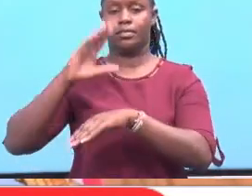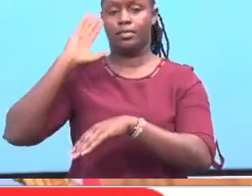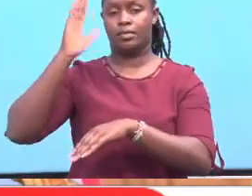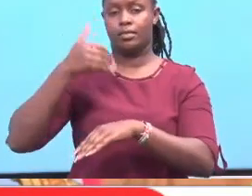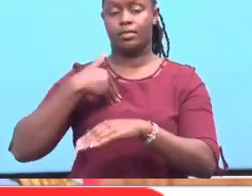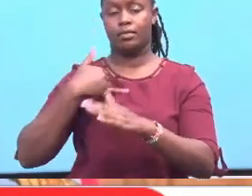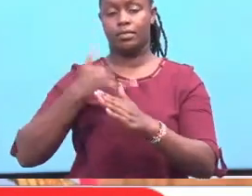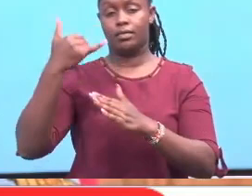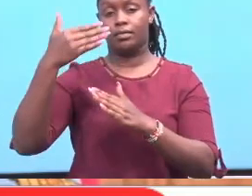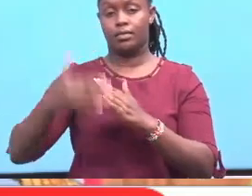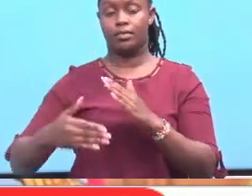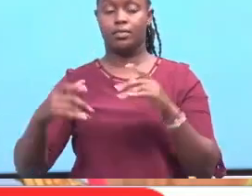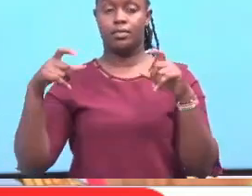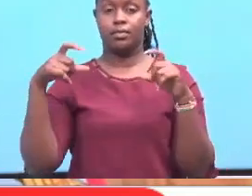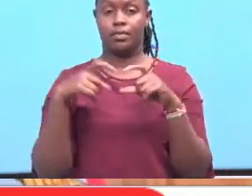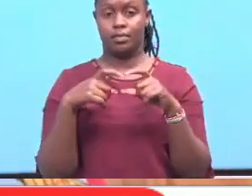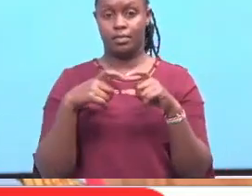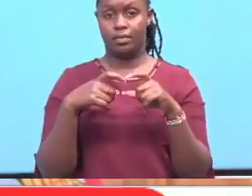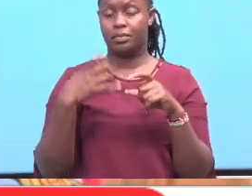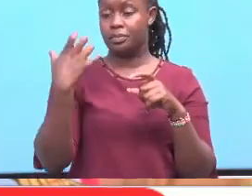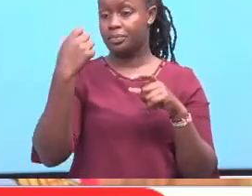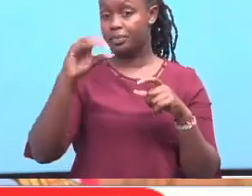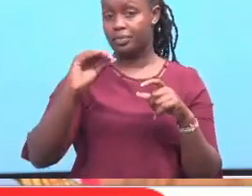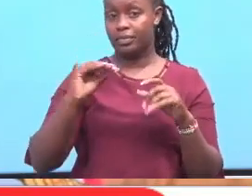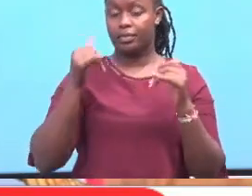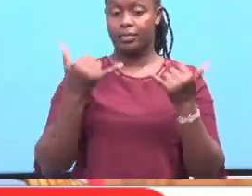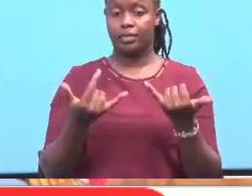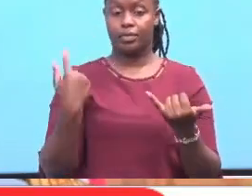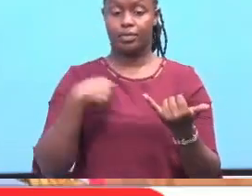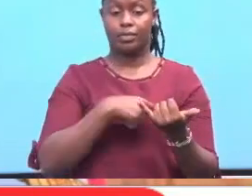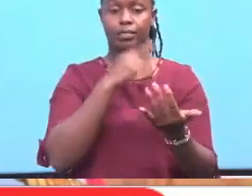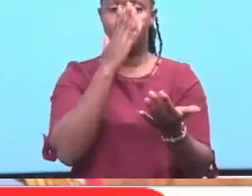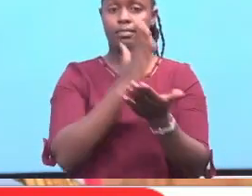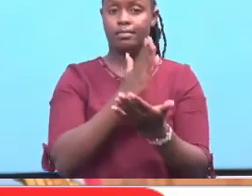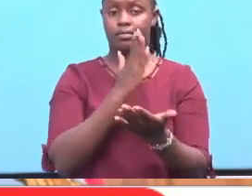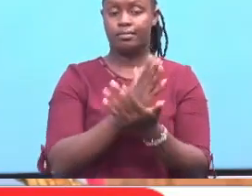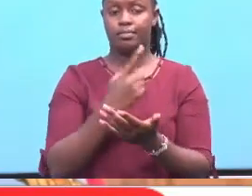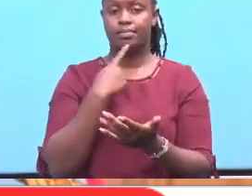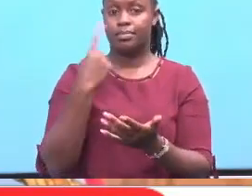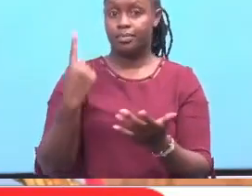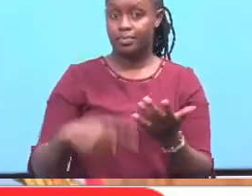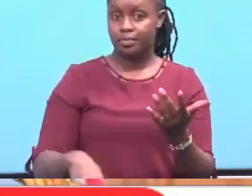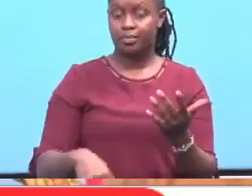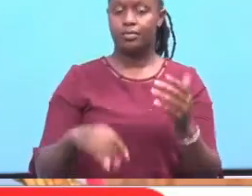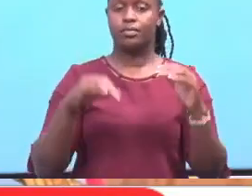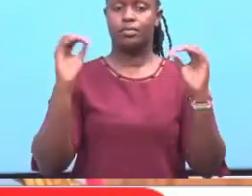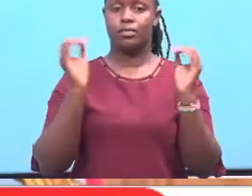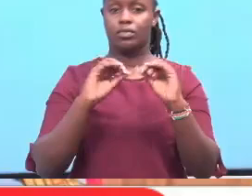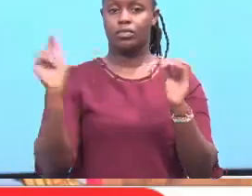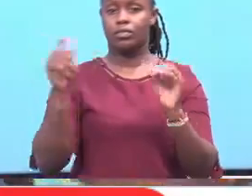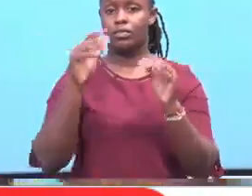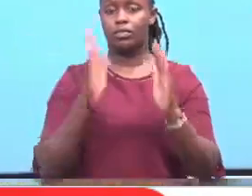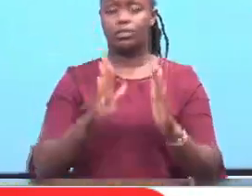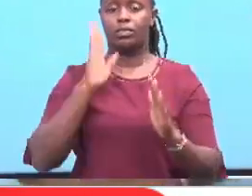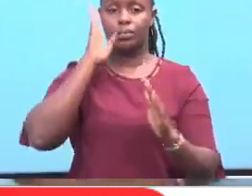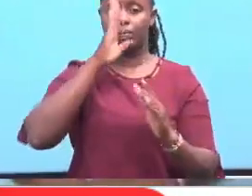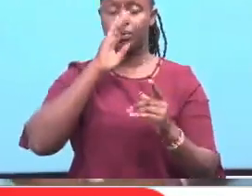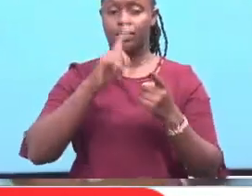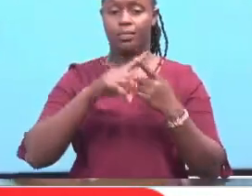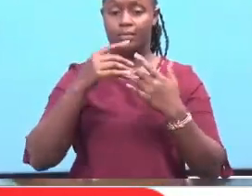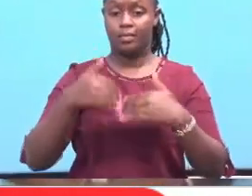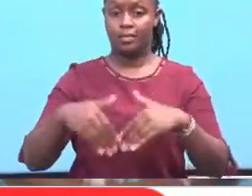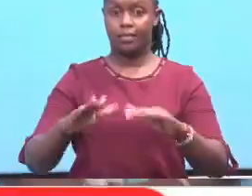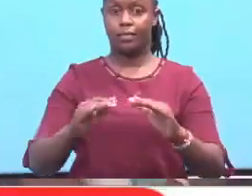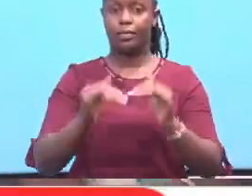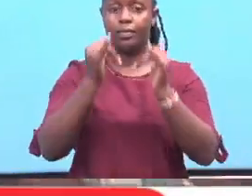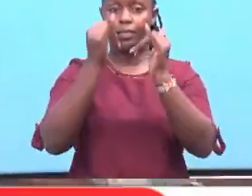cover, so that we can truly say no Kenyan will be left behind. The new fund